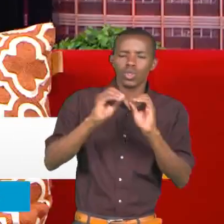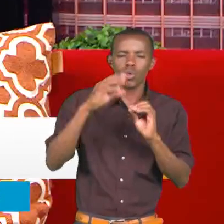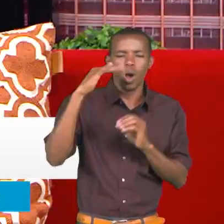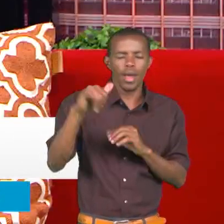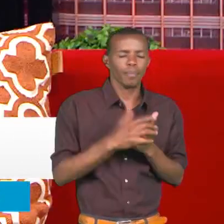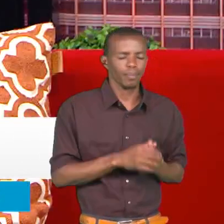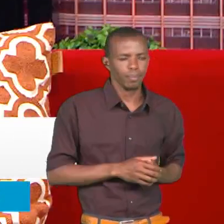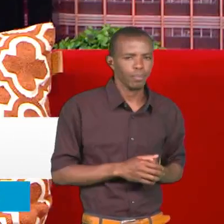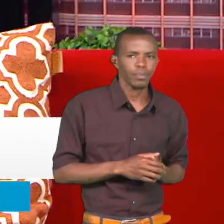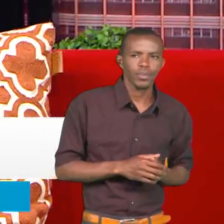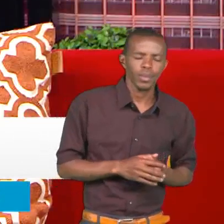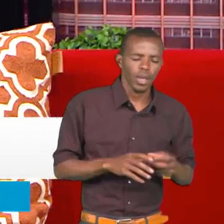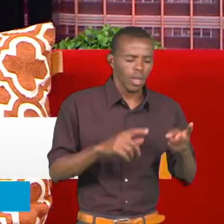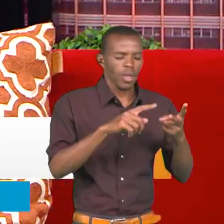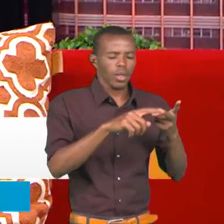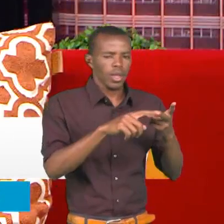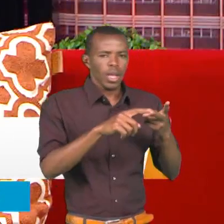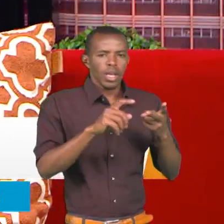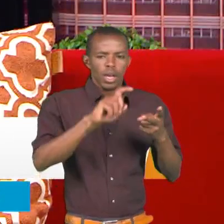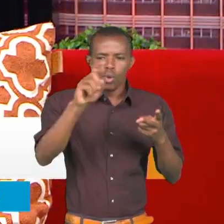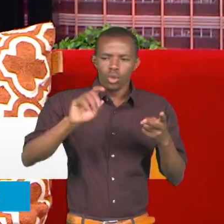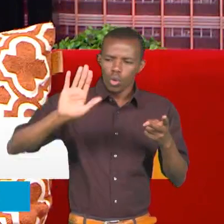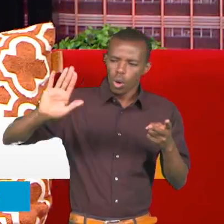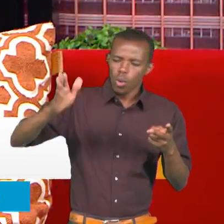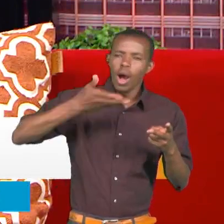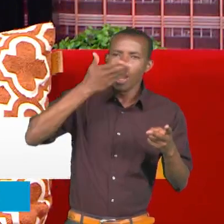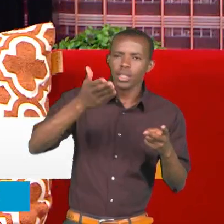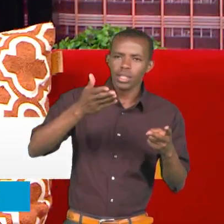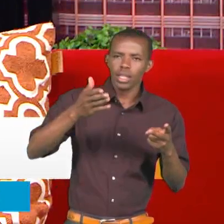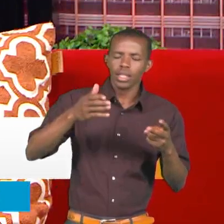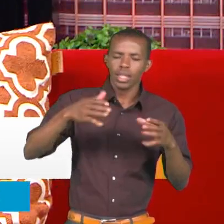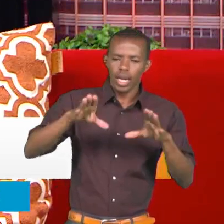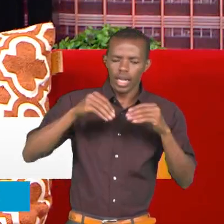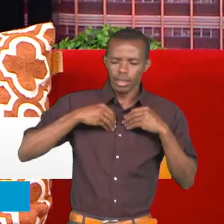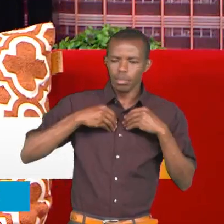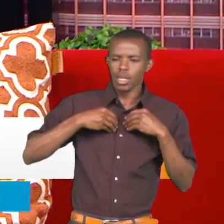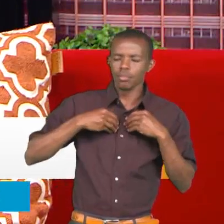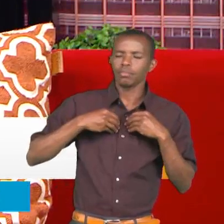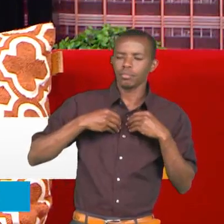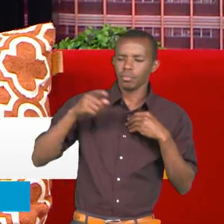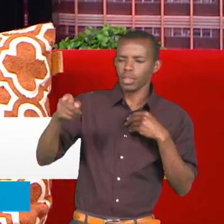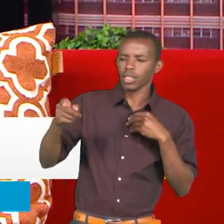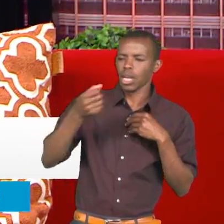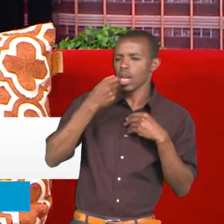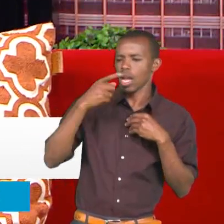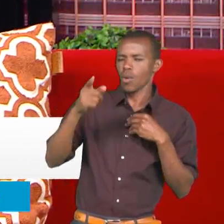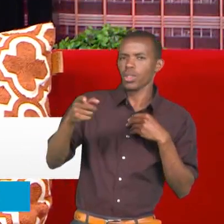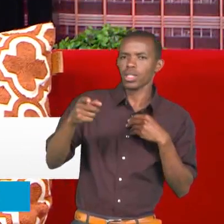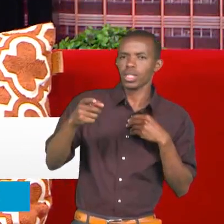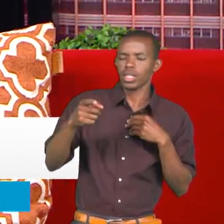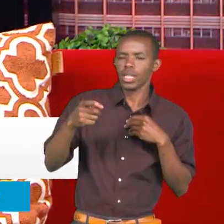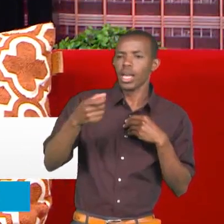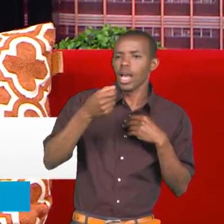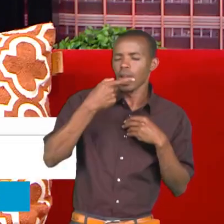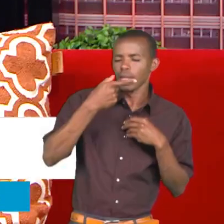Well, as I answer the question, allow me to say this. You know, imagine PrEP is a drug that you're taking and you're not sick.